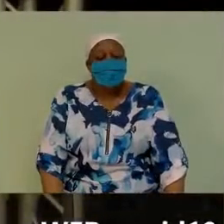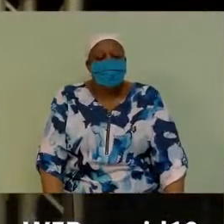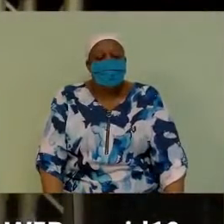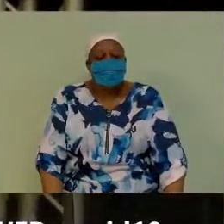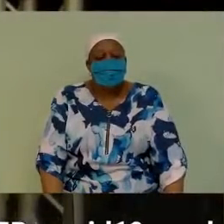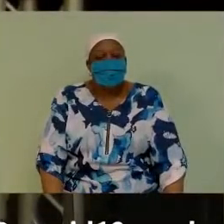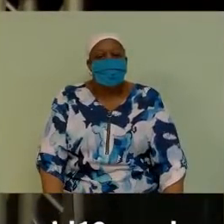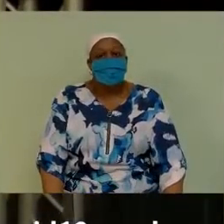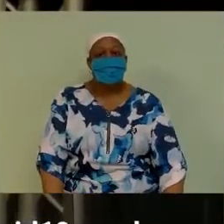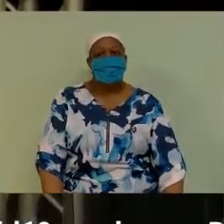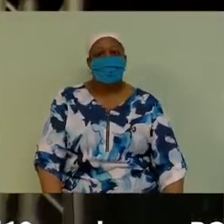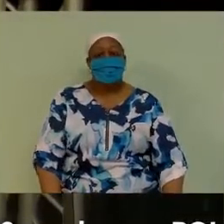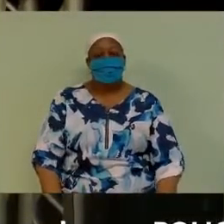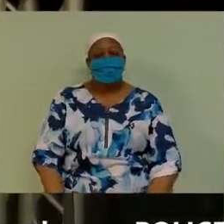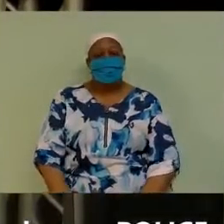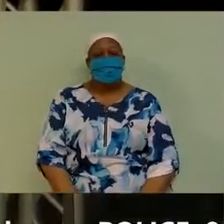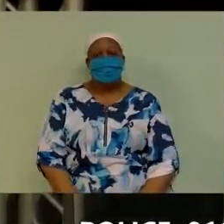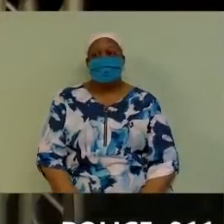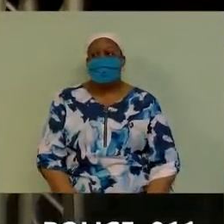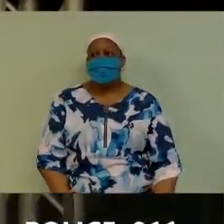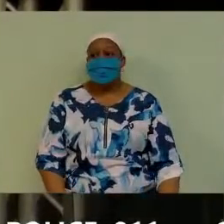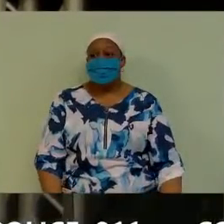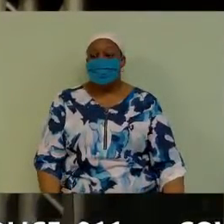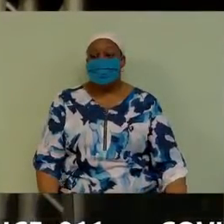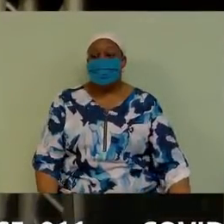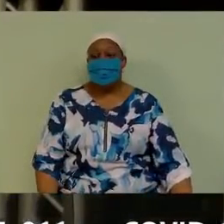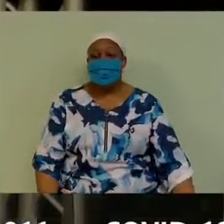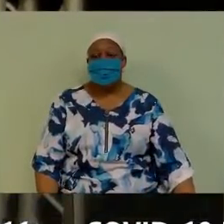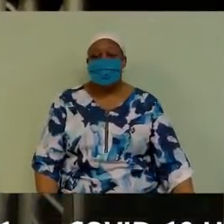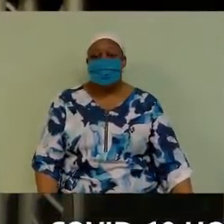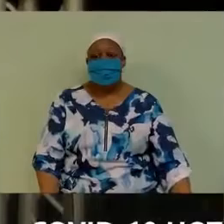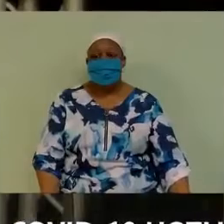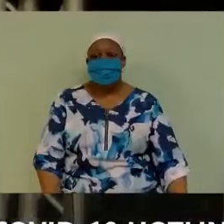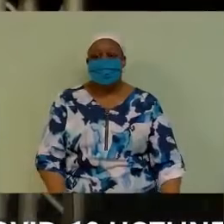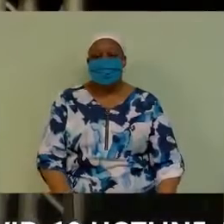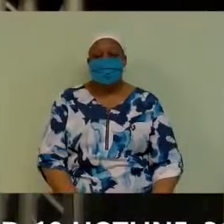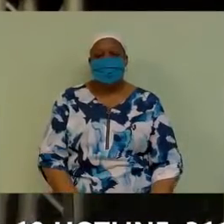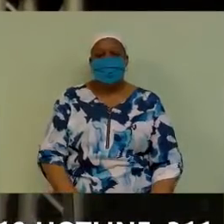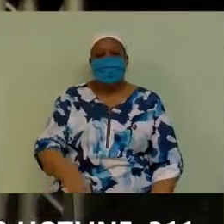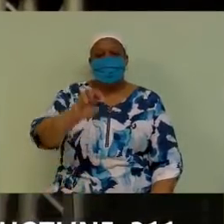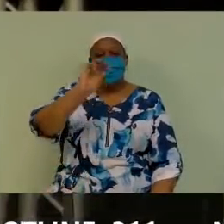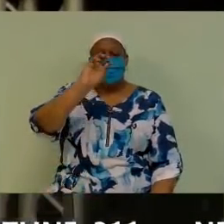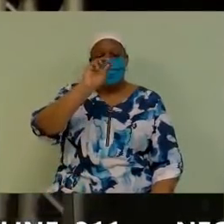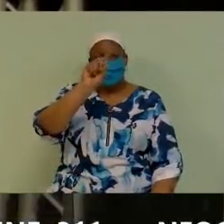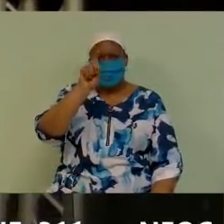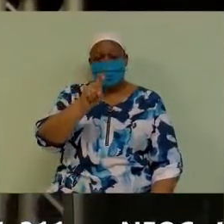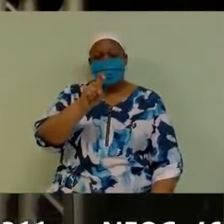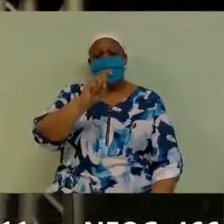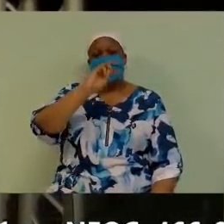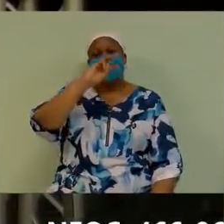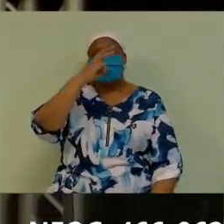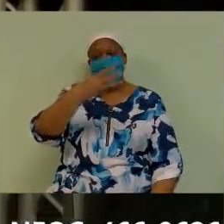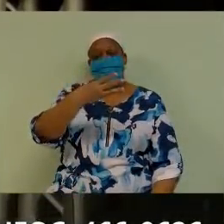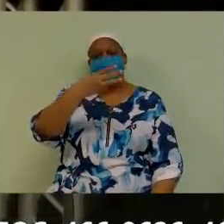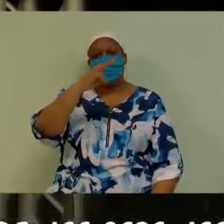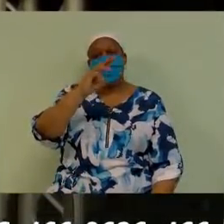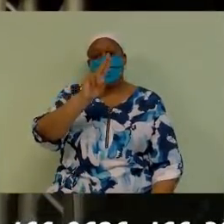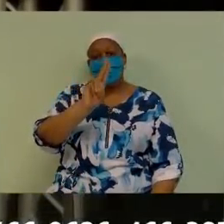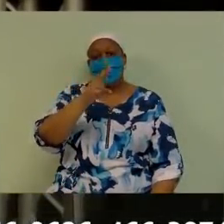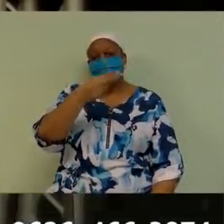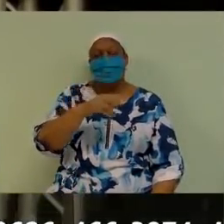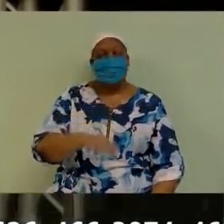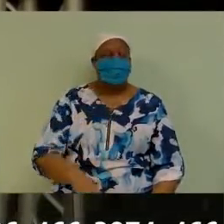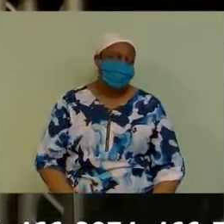This last question is for Dr. Laws. The World Health Organization recently put